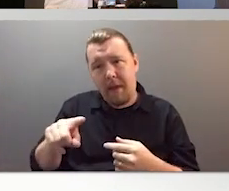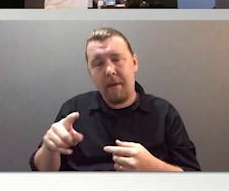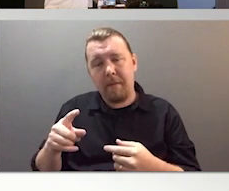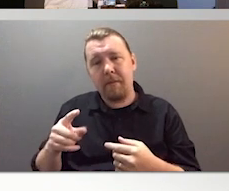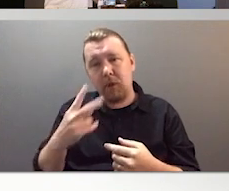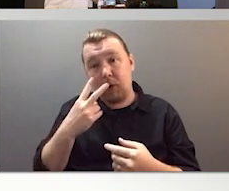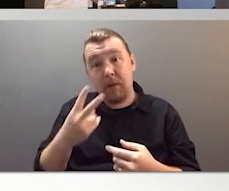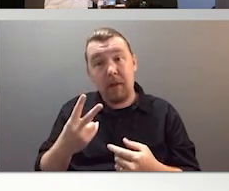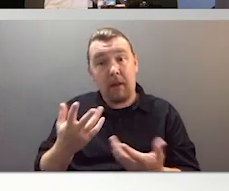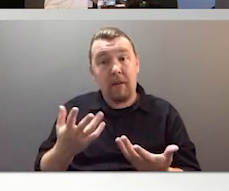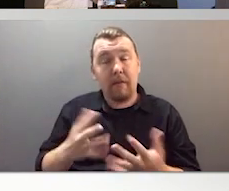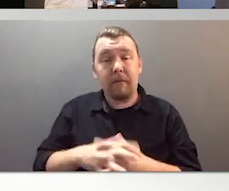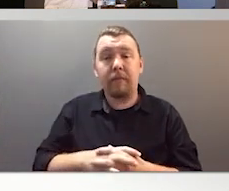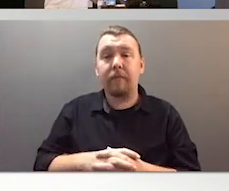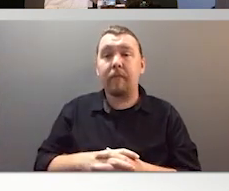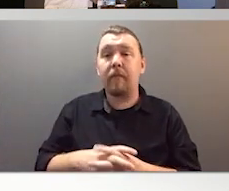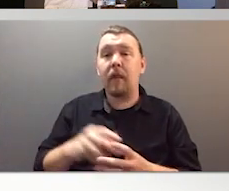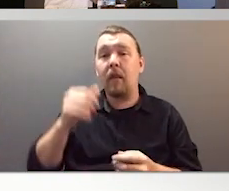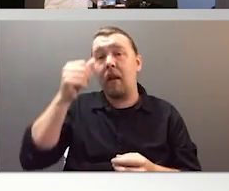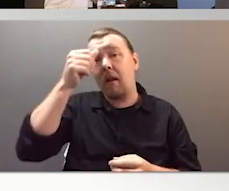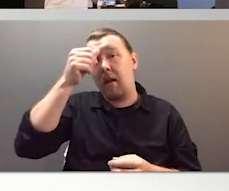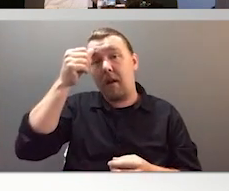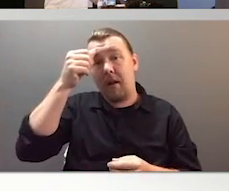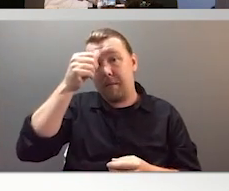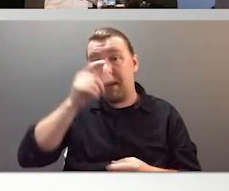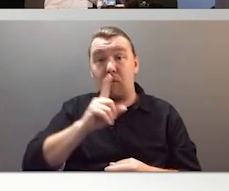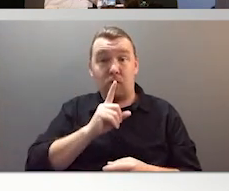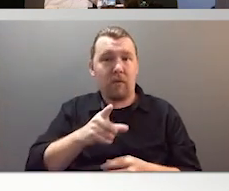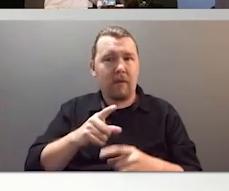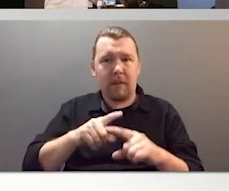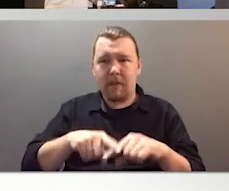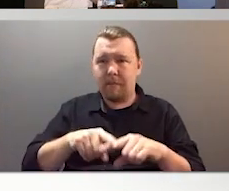CP, I'm never going to make him walk.